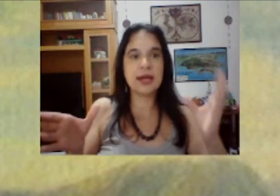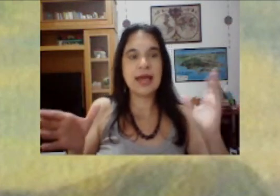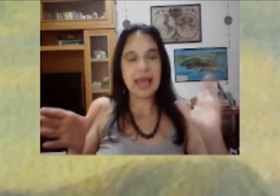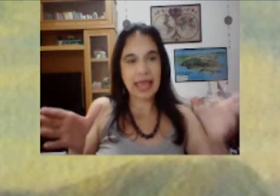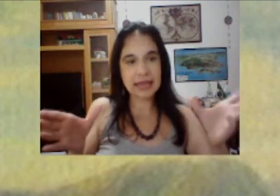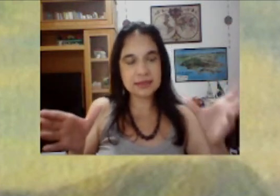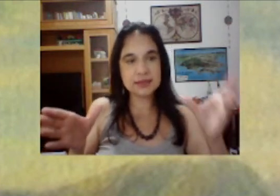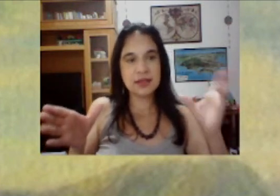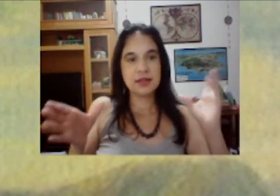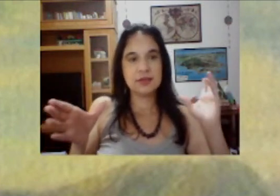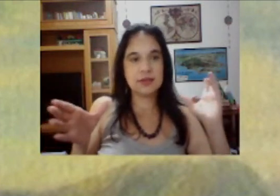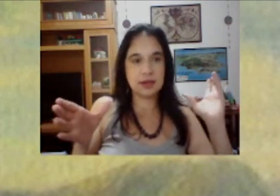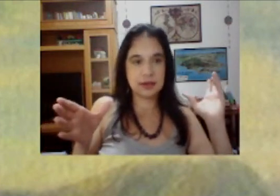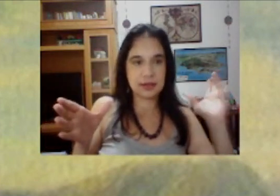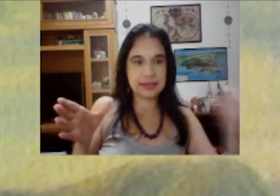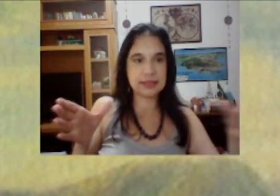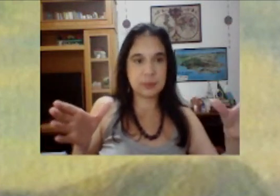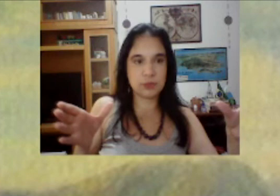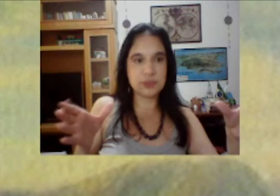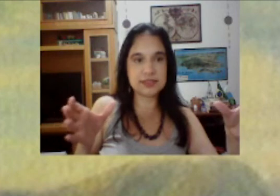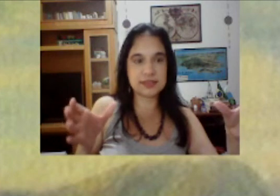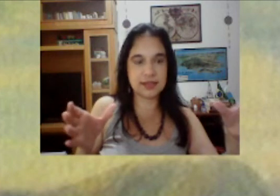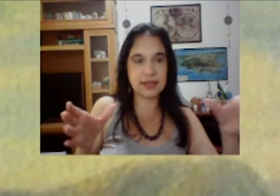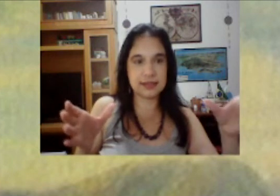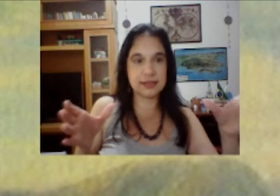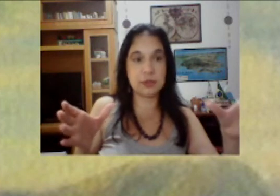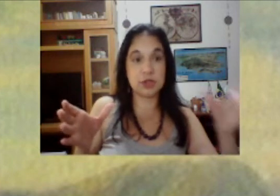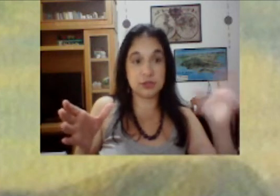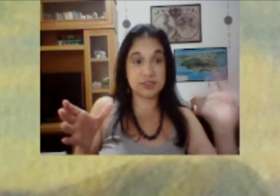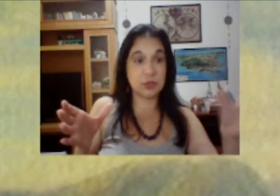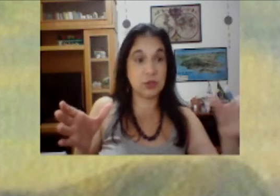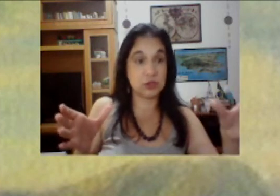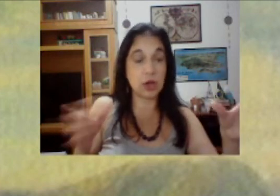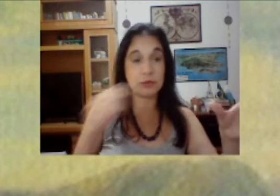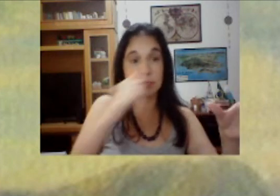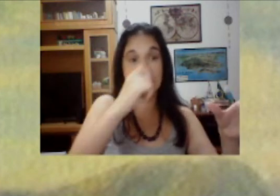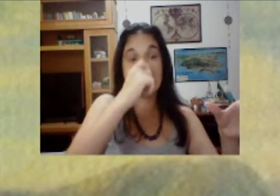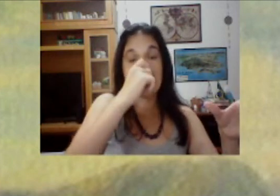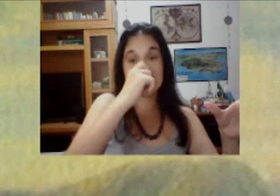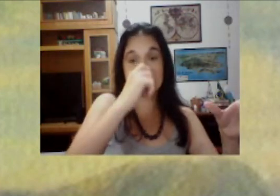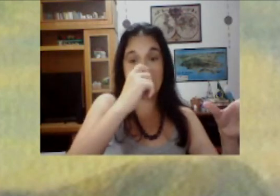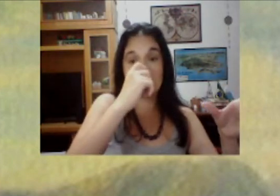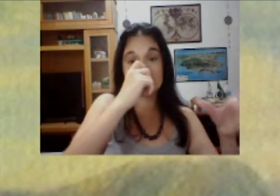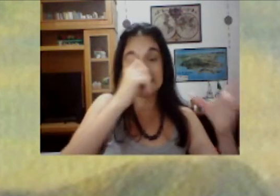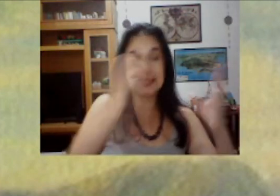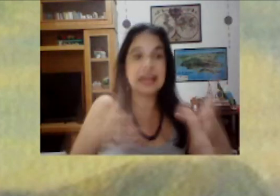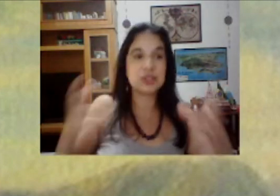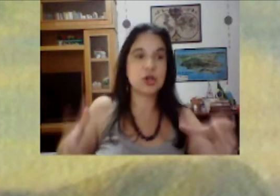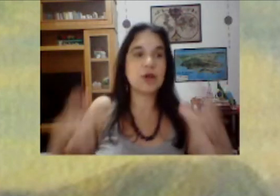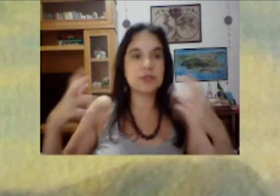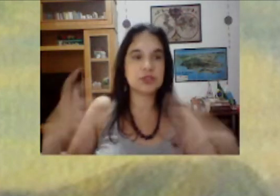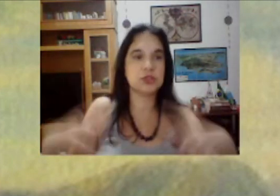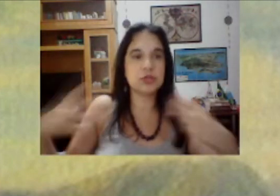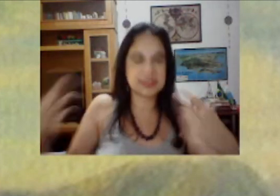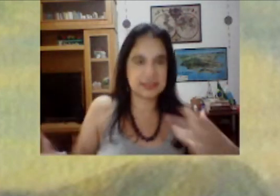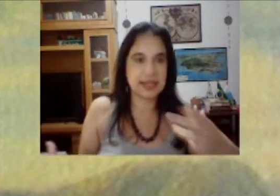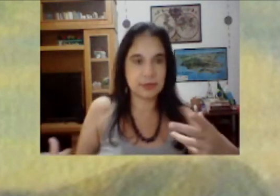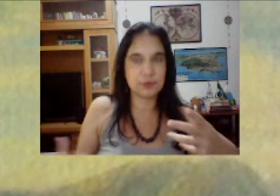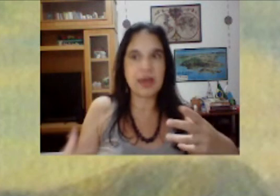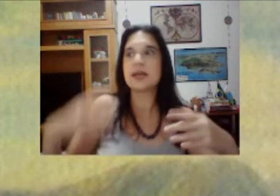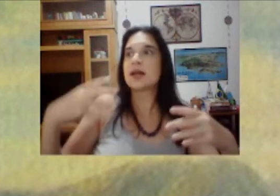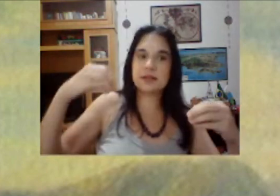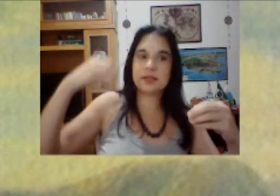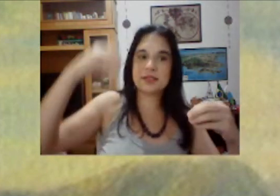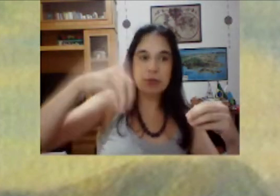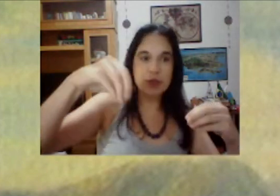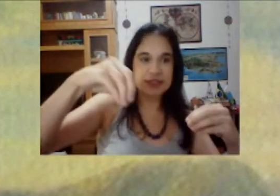area and the Quinta da Boa Vista in the neighborhood of São Cristóvão is called Cidade Nova to this day. In